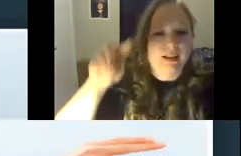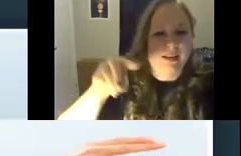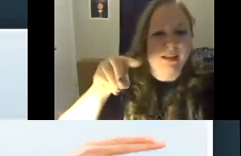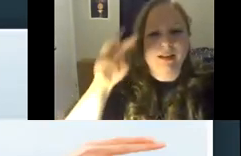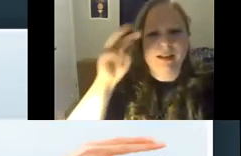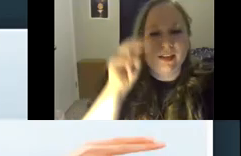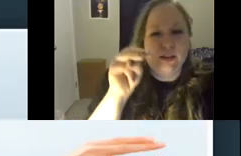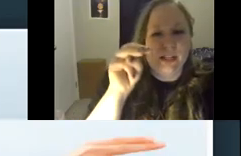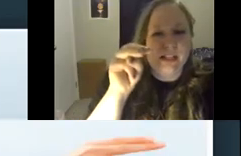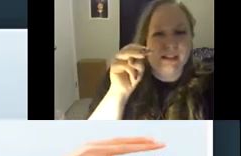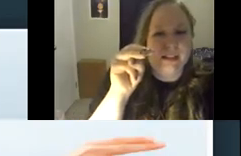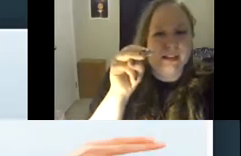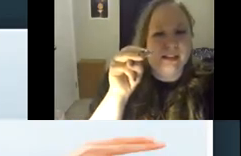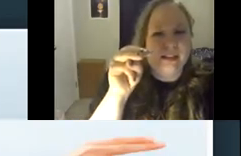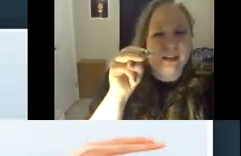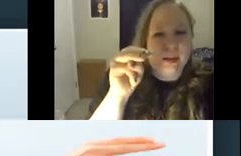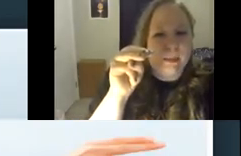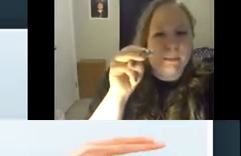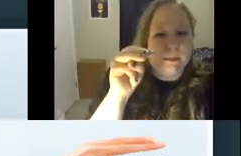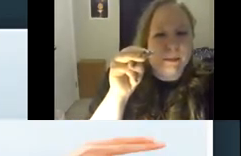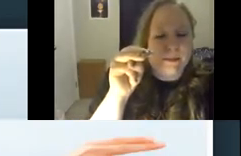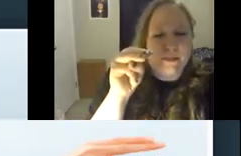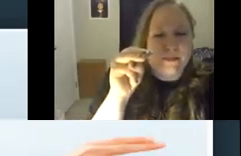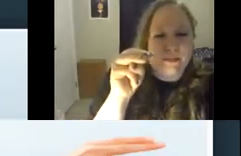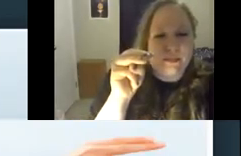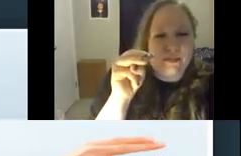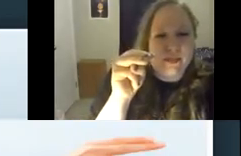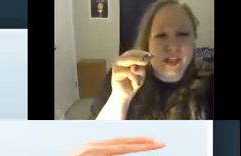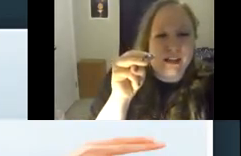it. It's like three.